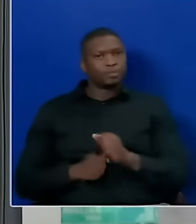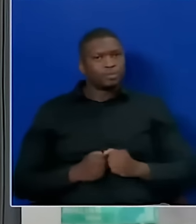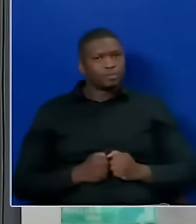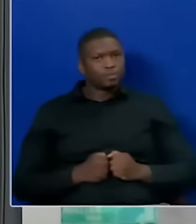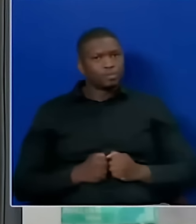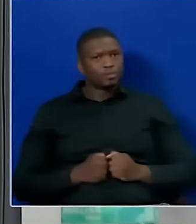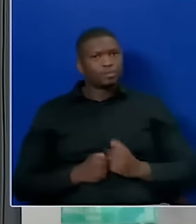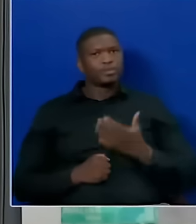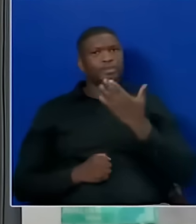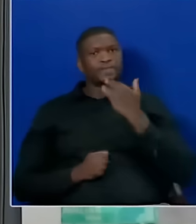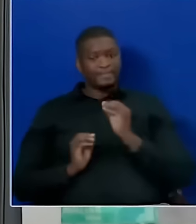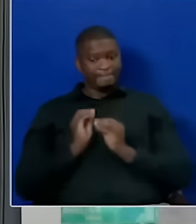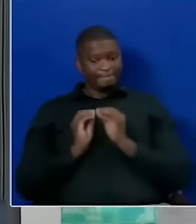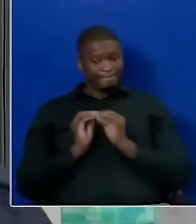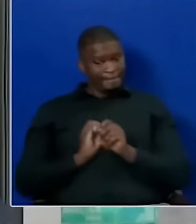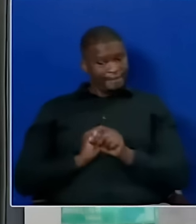the mistake.